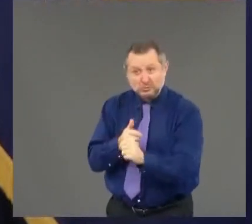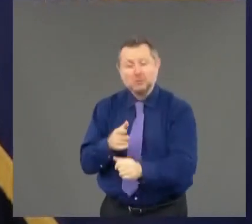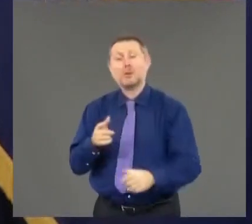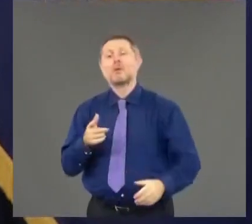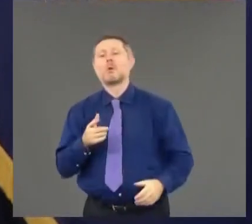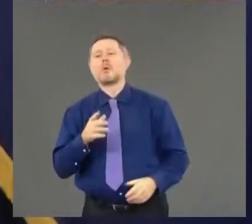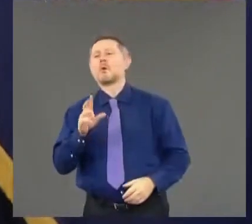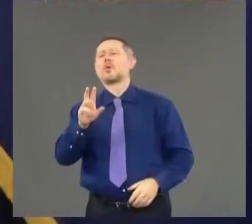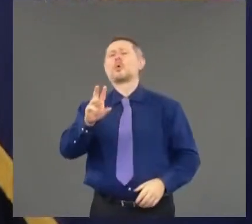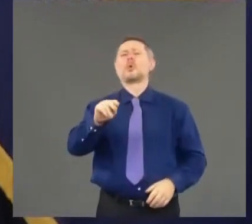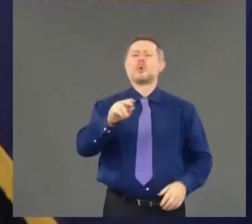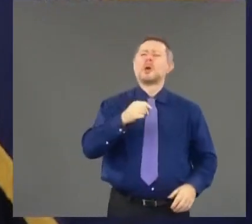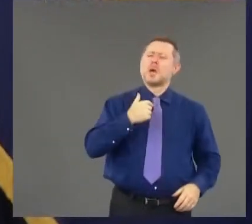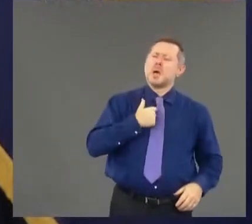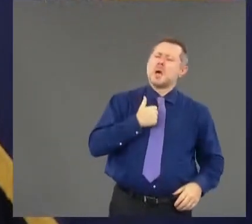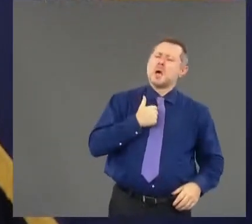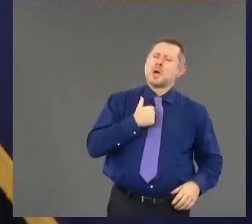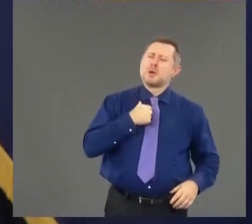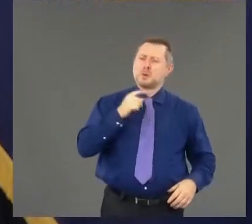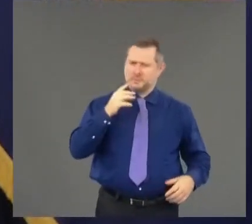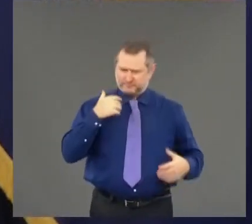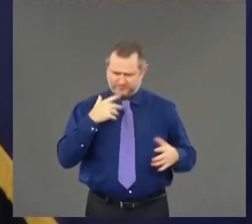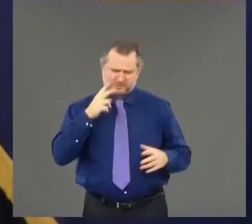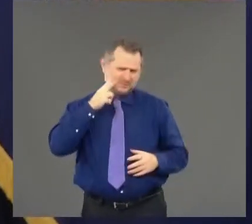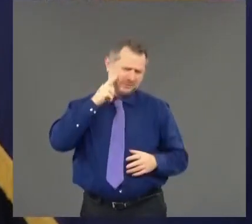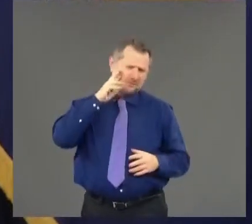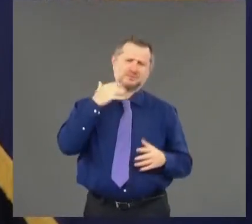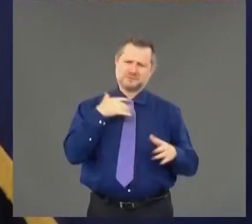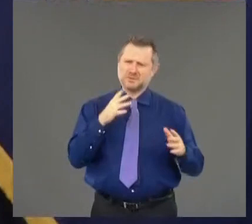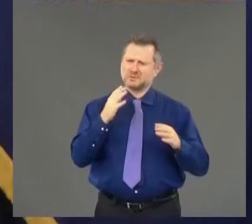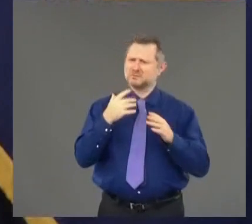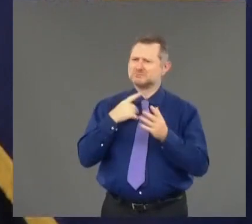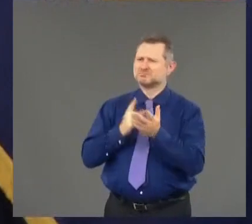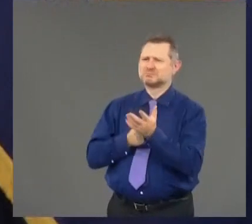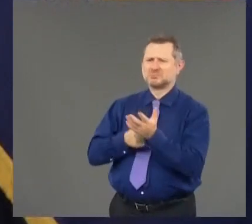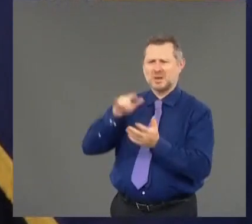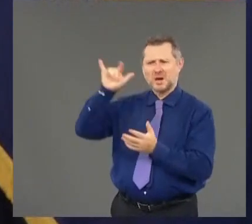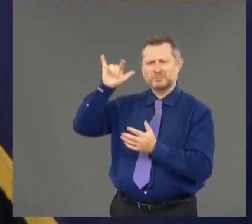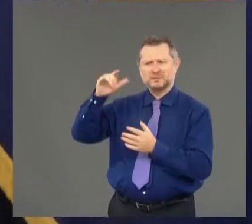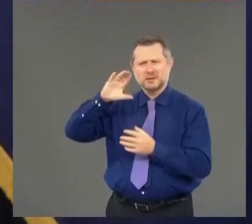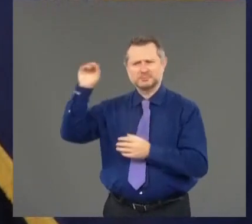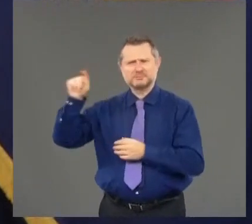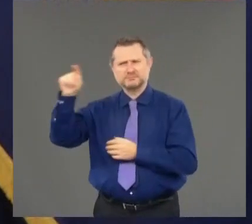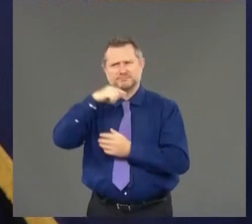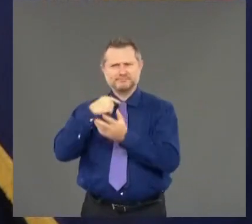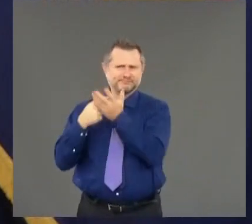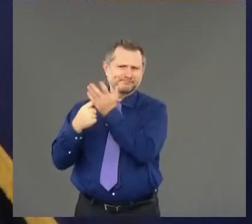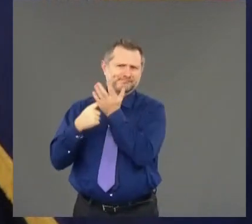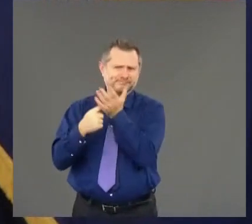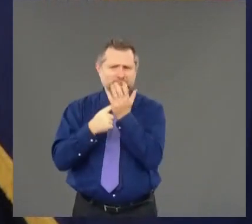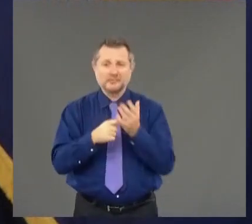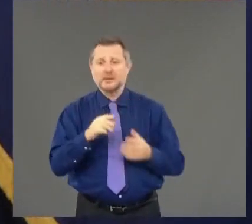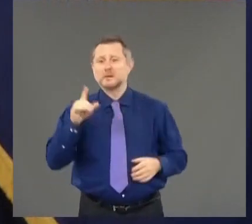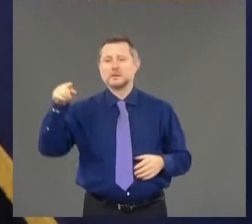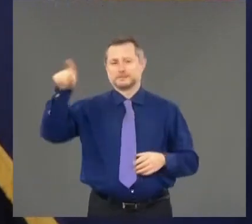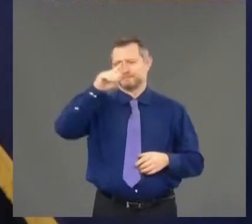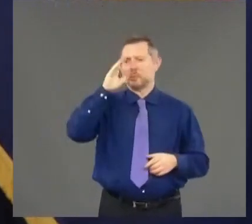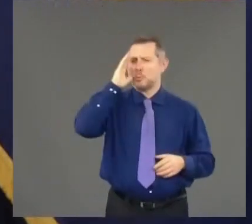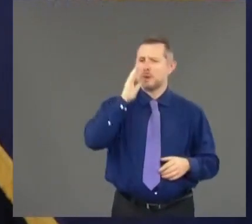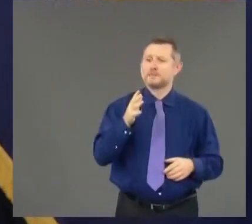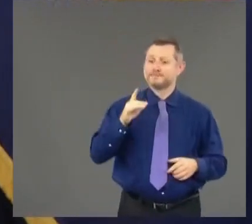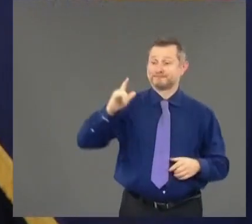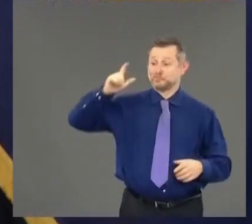told you the other day, we're working with the airlines for them to give passengers upon